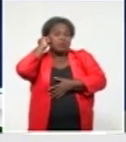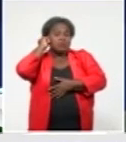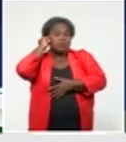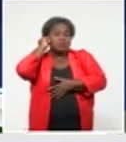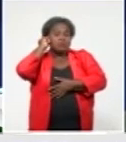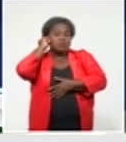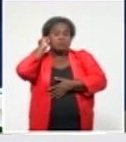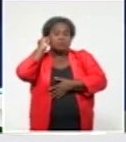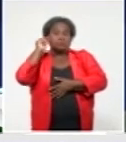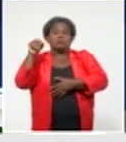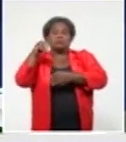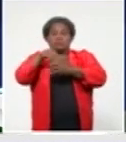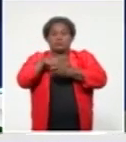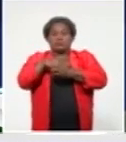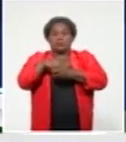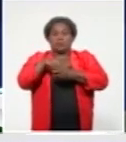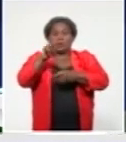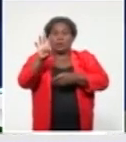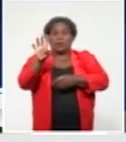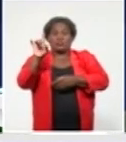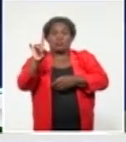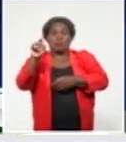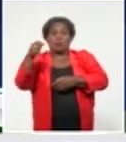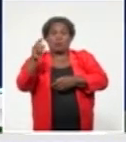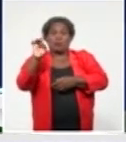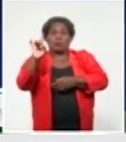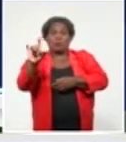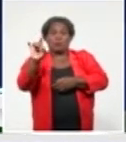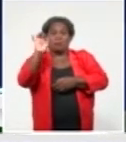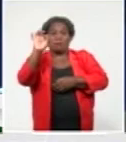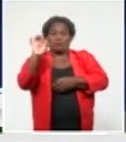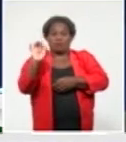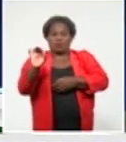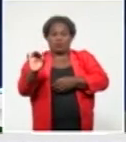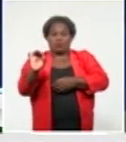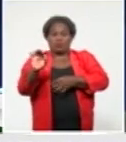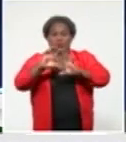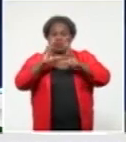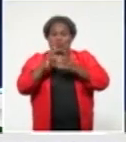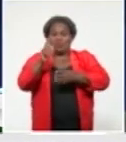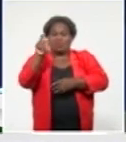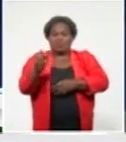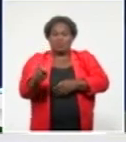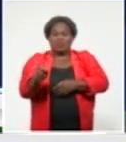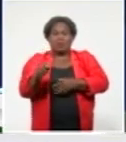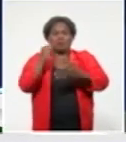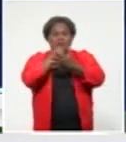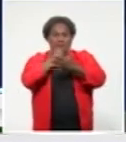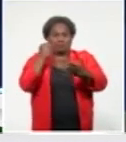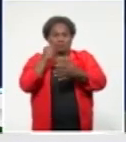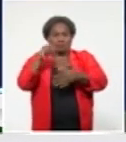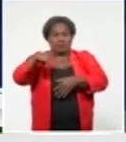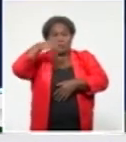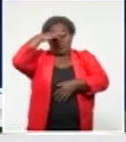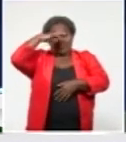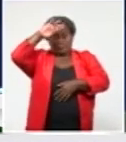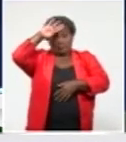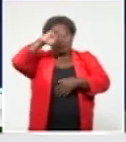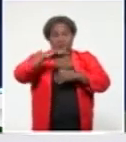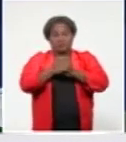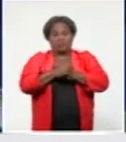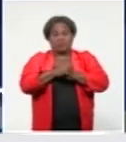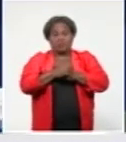as minors patients up to 18 years of age. So tomorrow we'll provide a detailed figure of confirmed